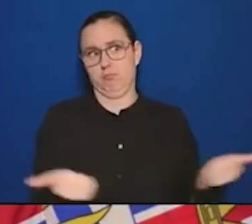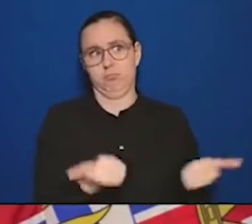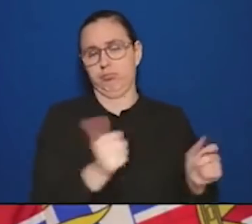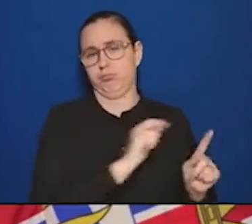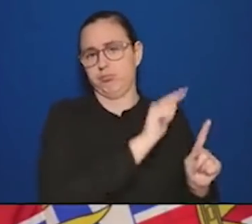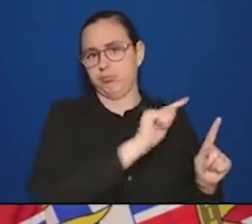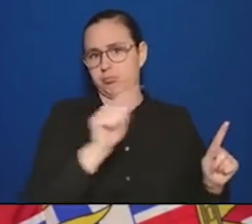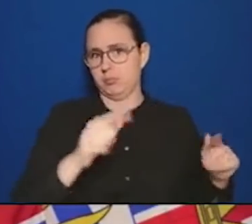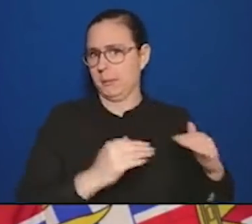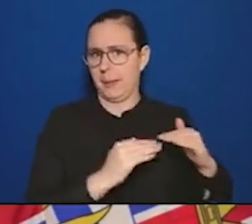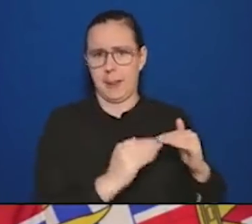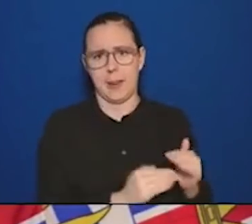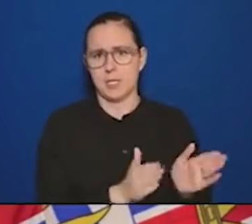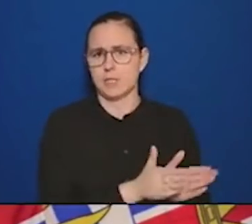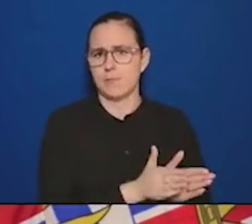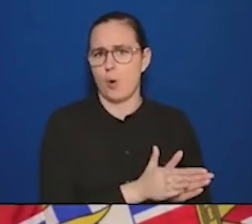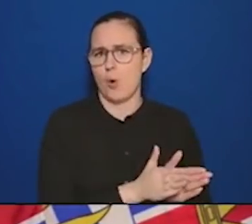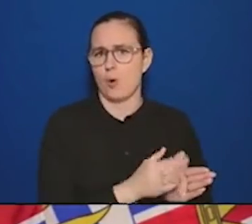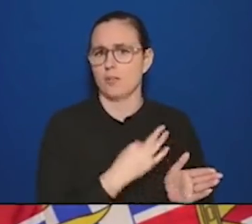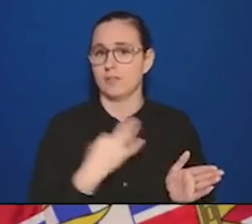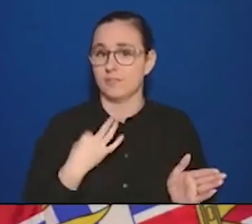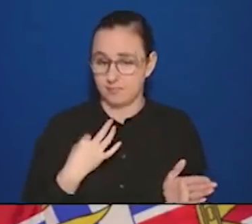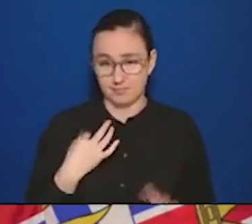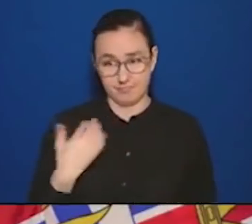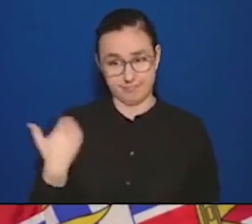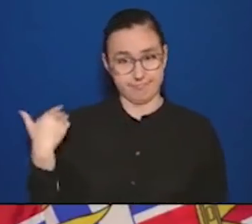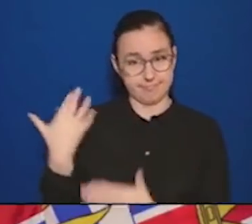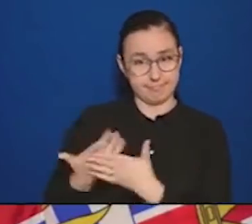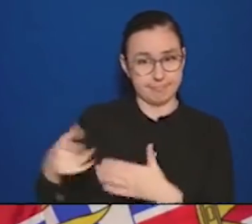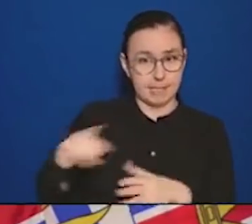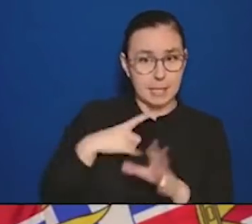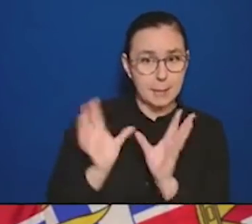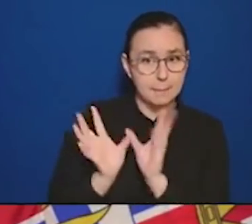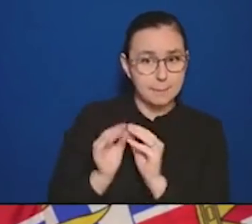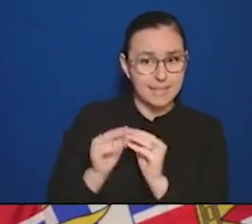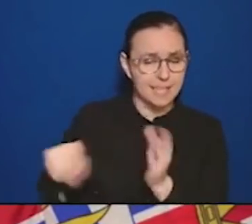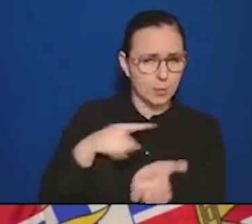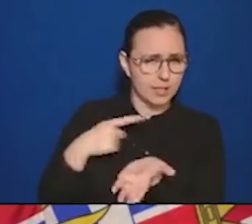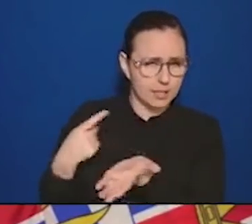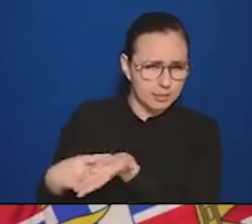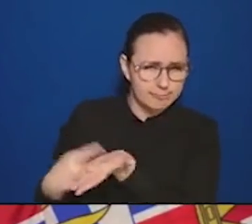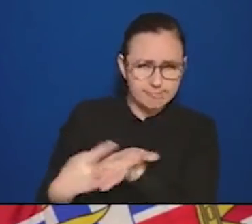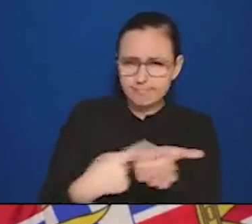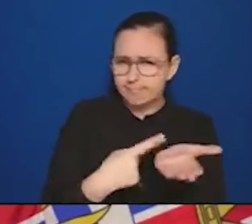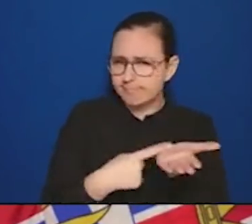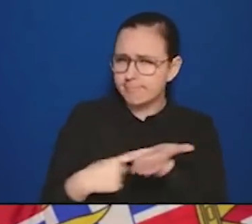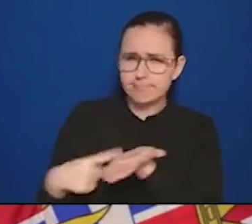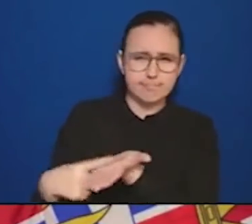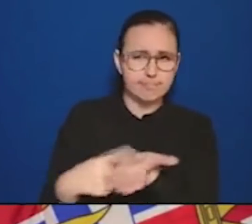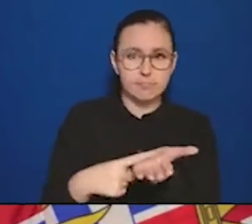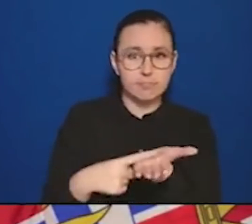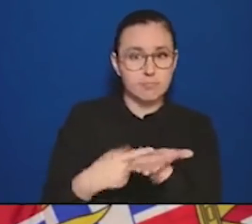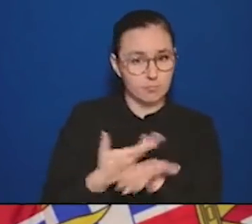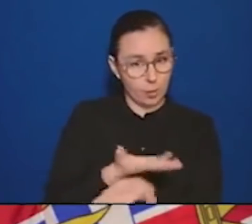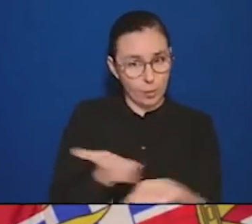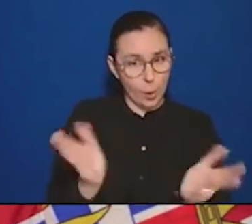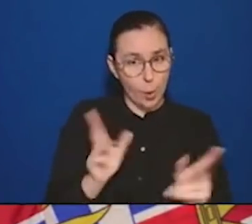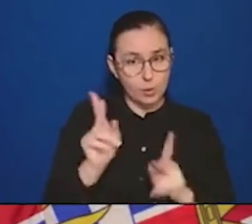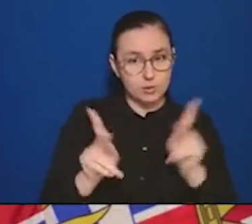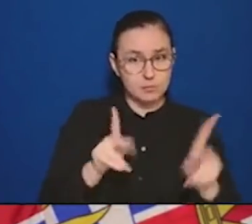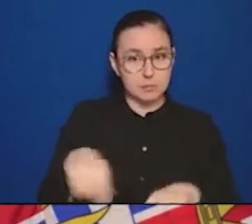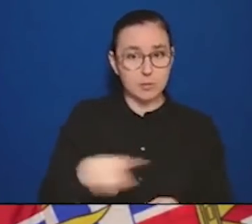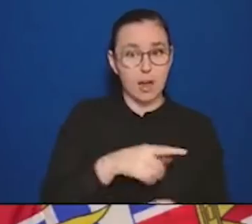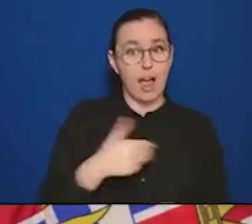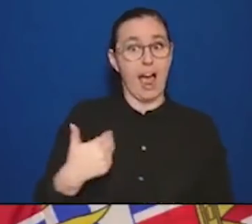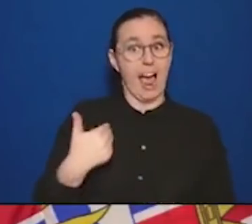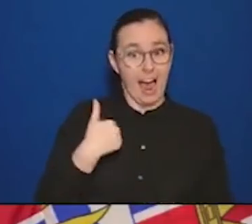regardless how many days employees were entitled to, those who enjoy paid sick leave provisions at their workplaces,